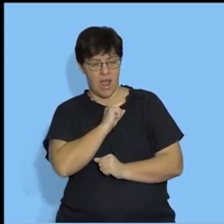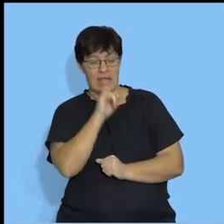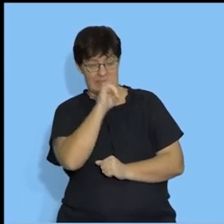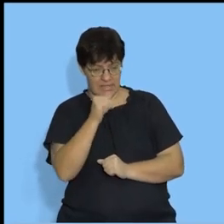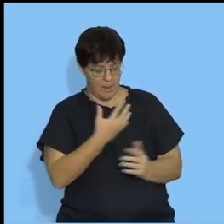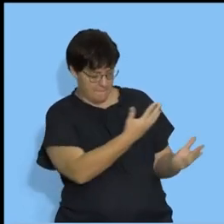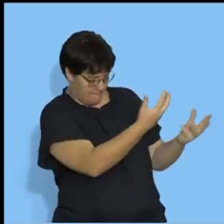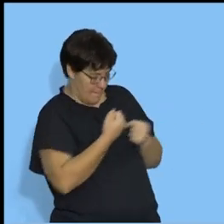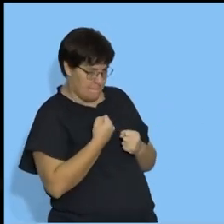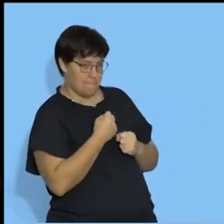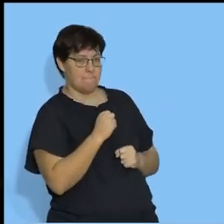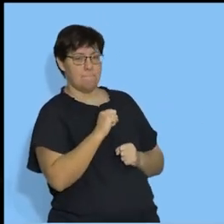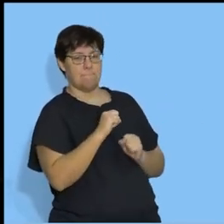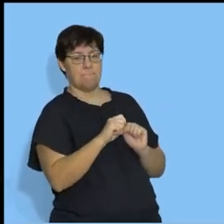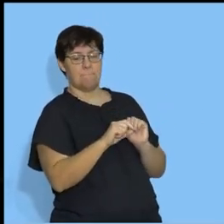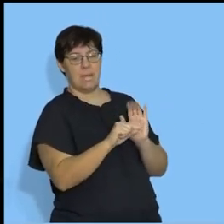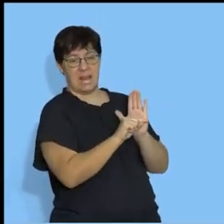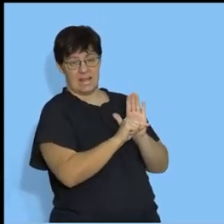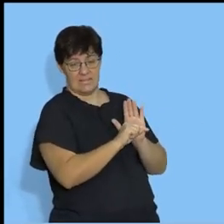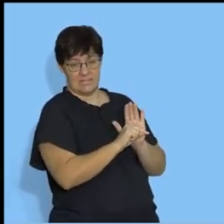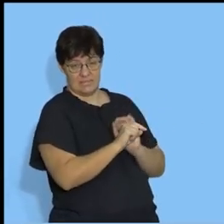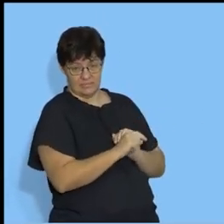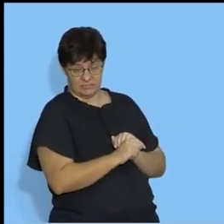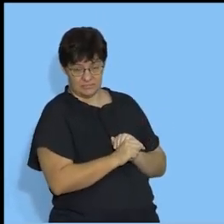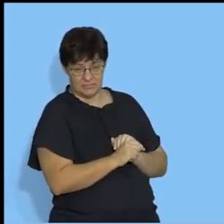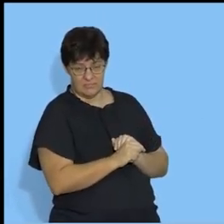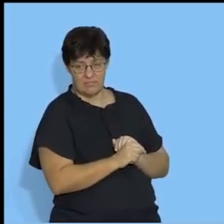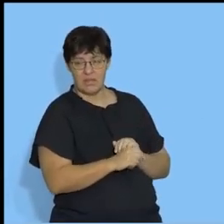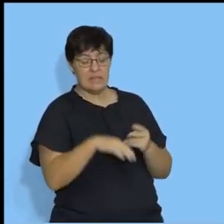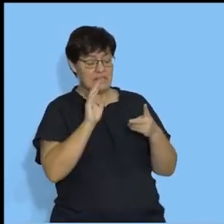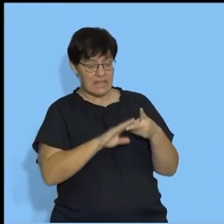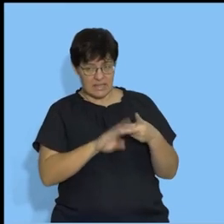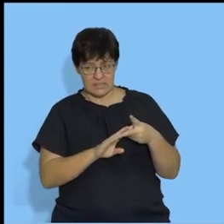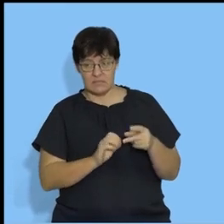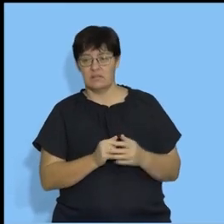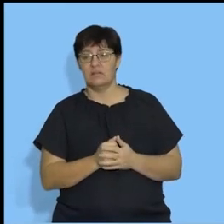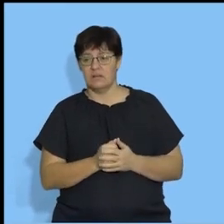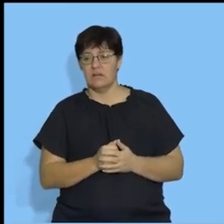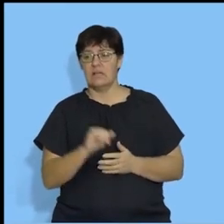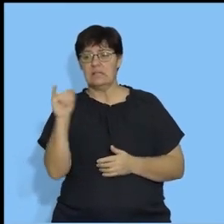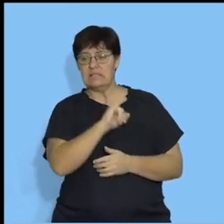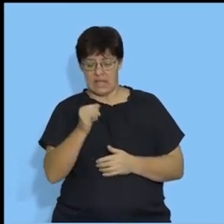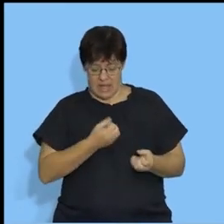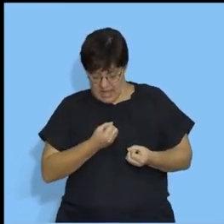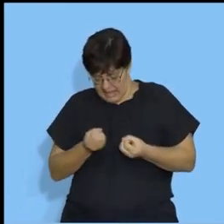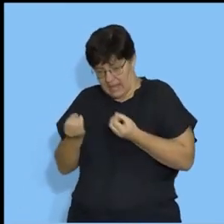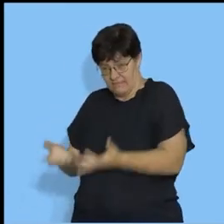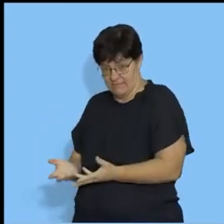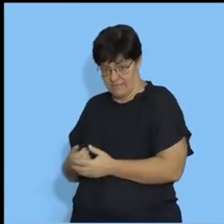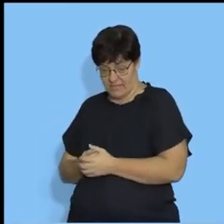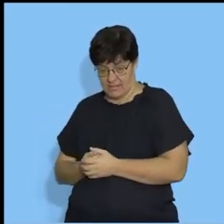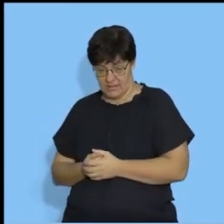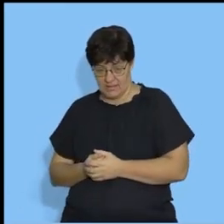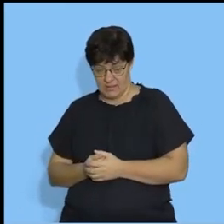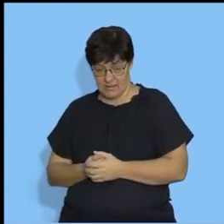Now, if we look at it in the second reaction, zinc undergoes oxidation. So in summary, 2 things may happen to